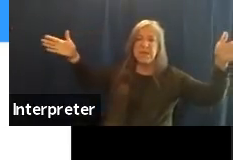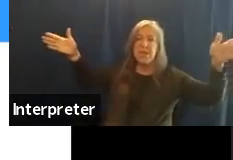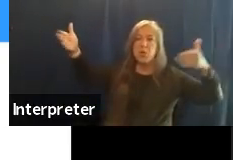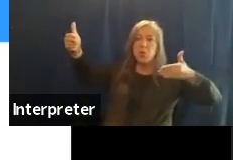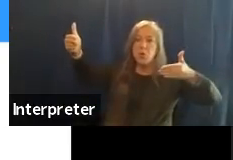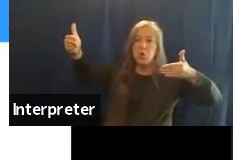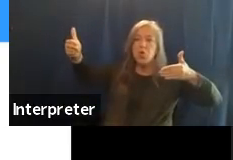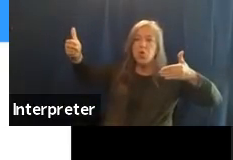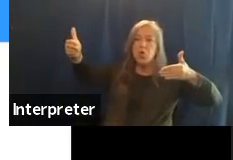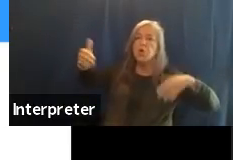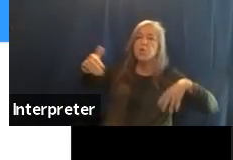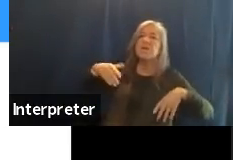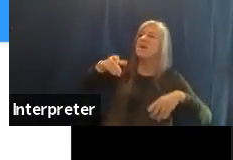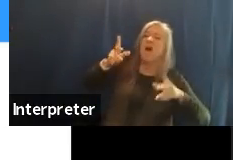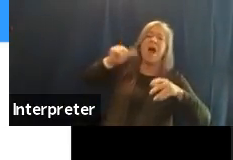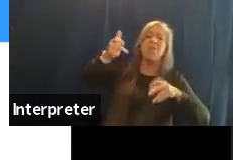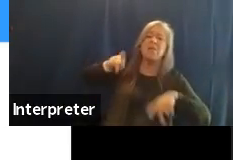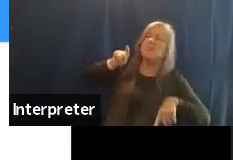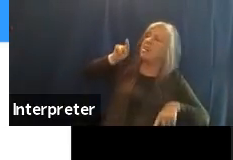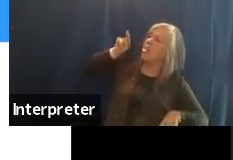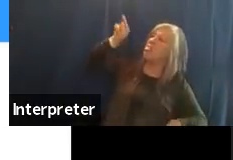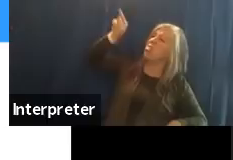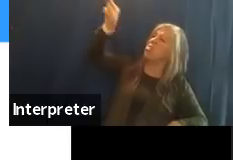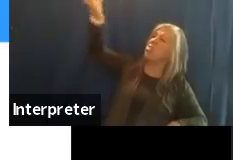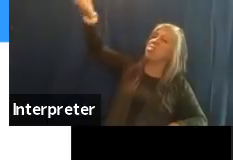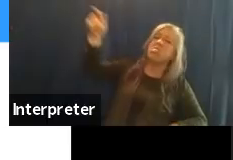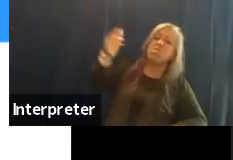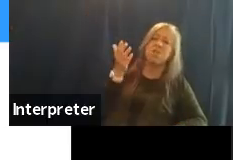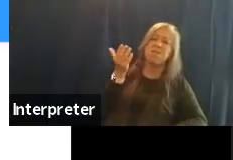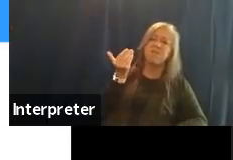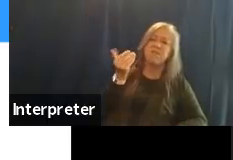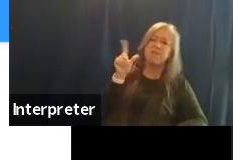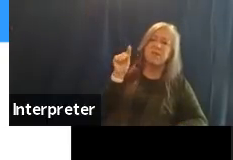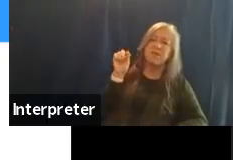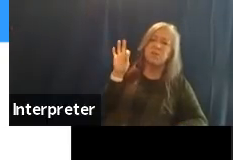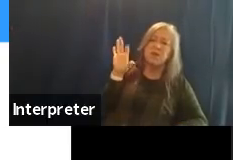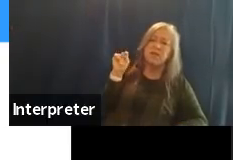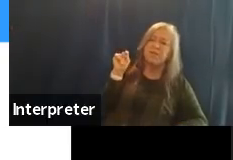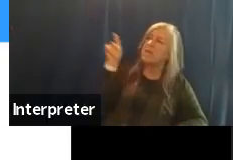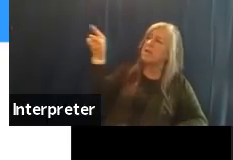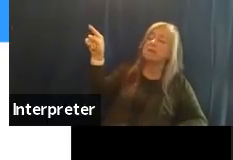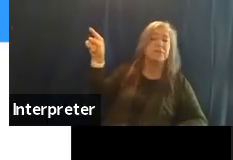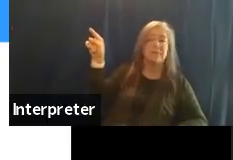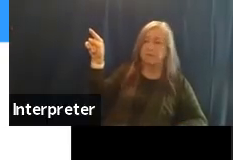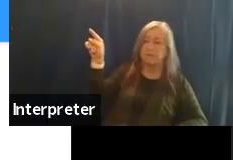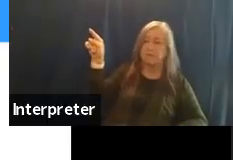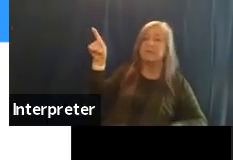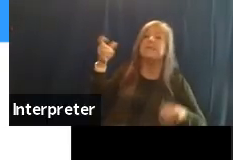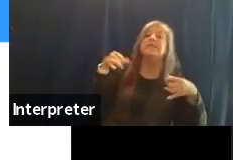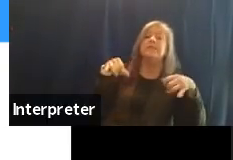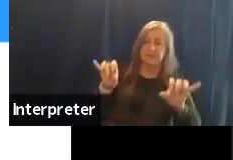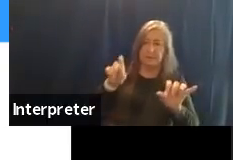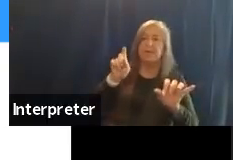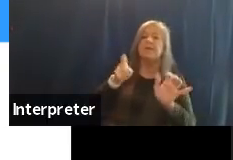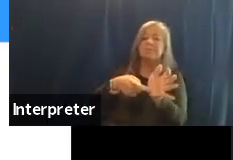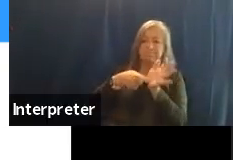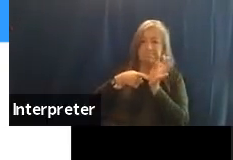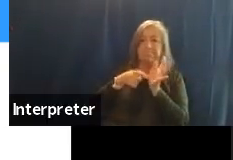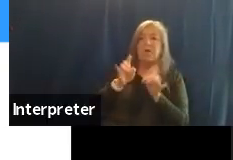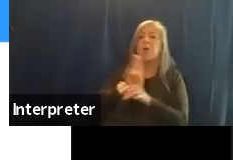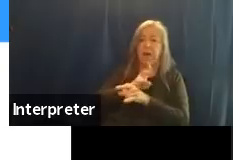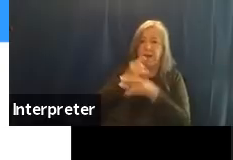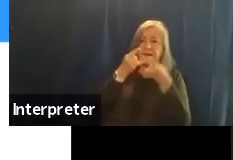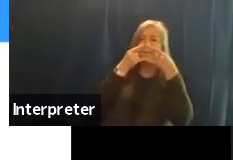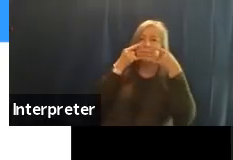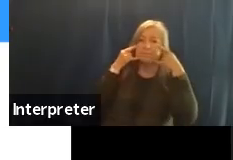somebody else. And so you need to be wearing your face covering. If your cubicle has, and I guess this would be